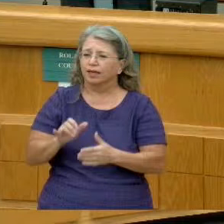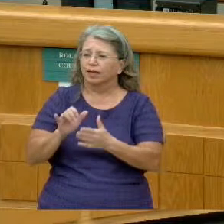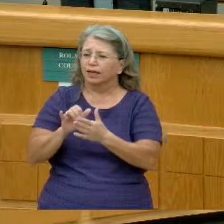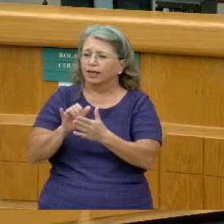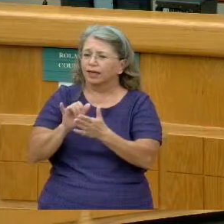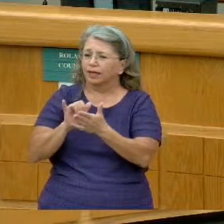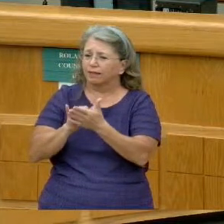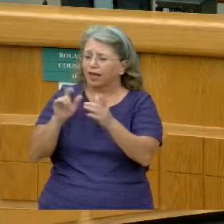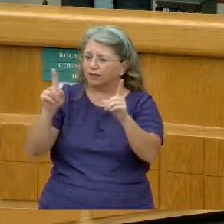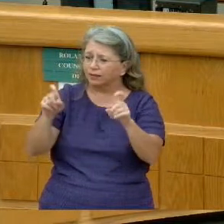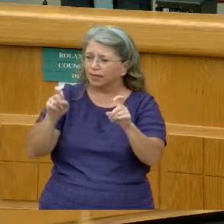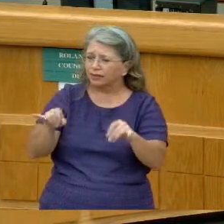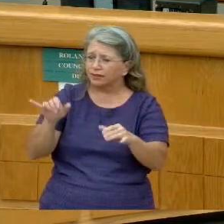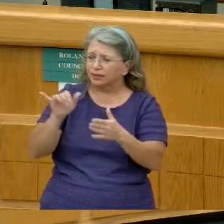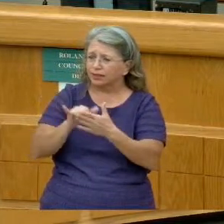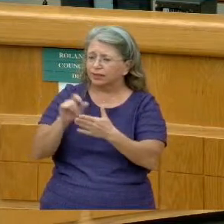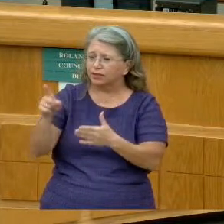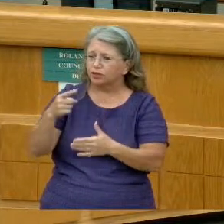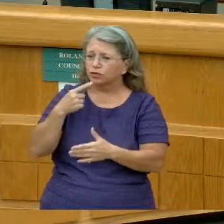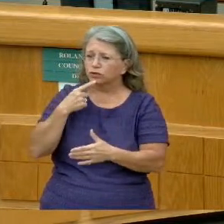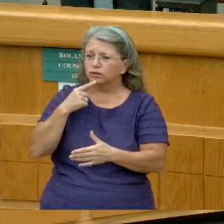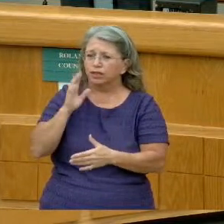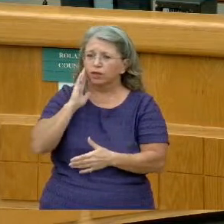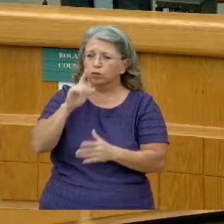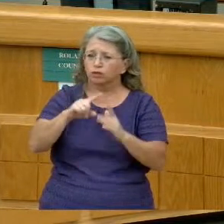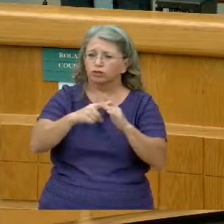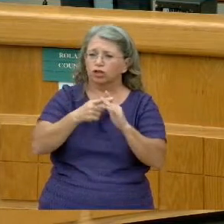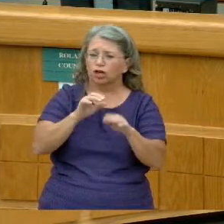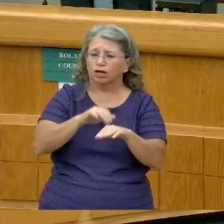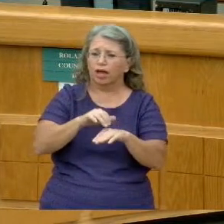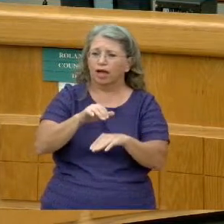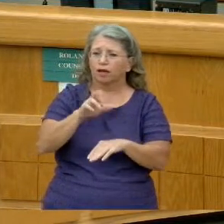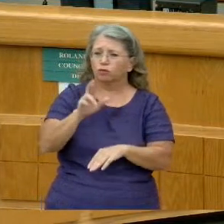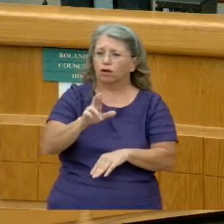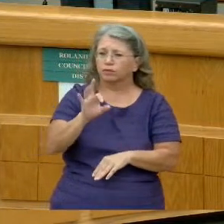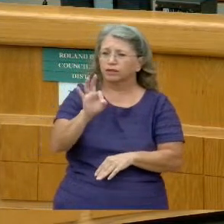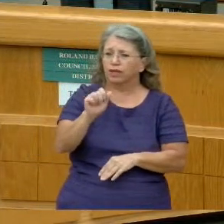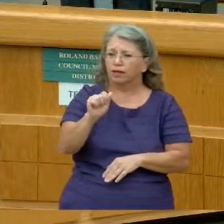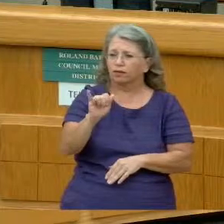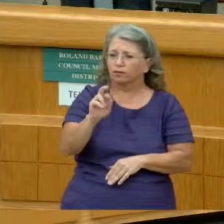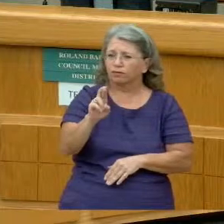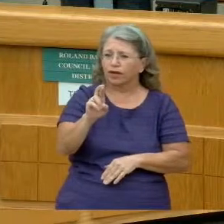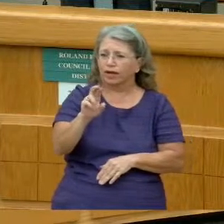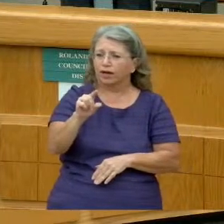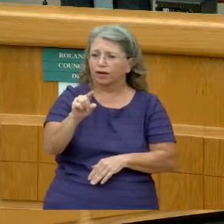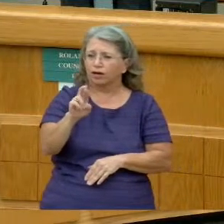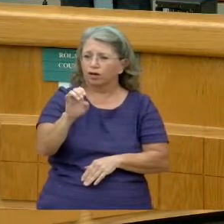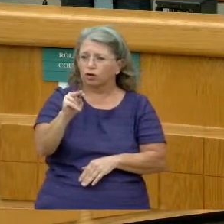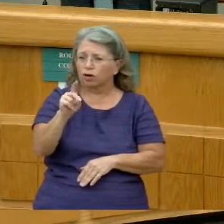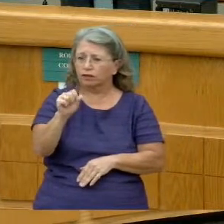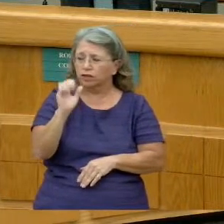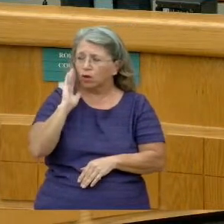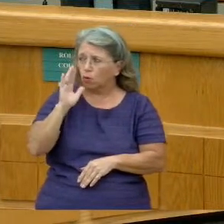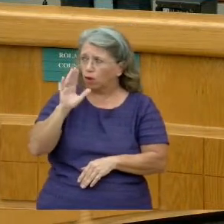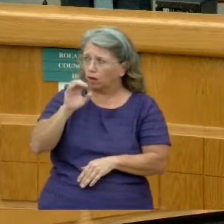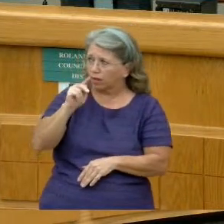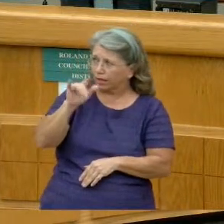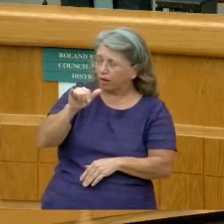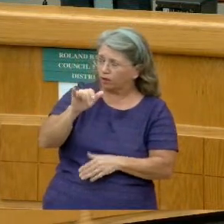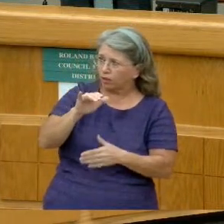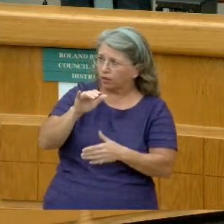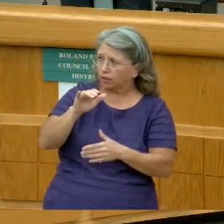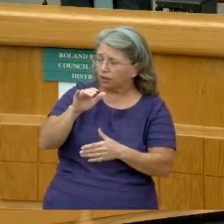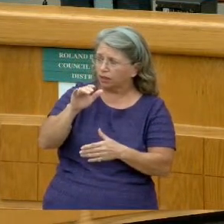over, at the fairgrounds, Fairgrounds? will the county be securing the supplies for that? Or will the Yes. company